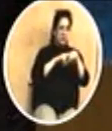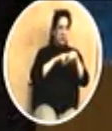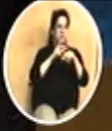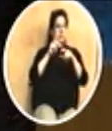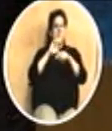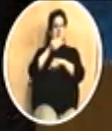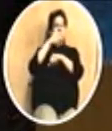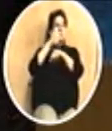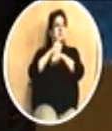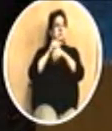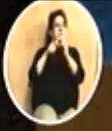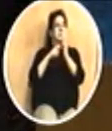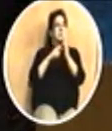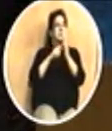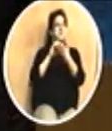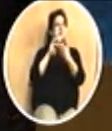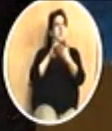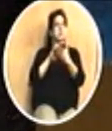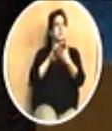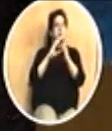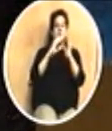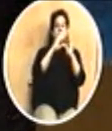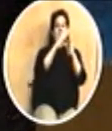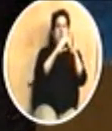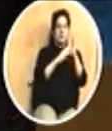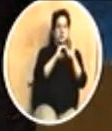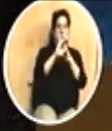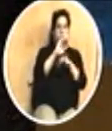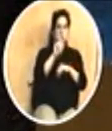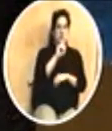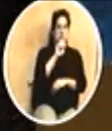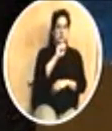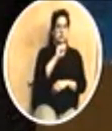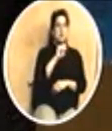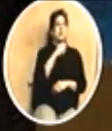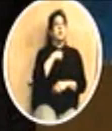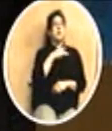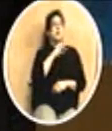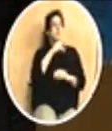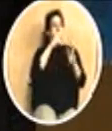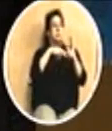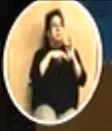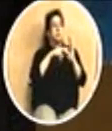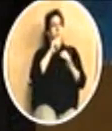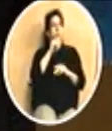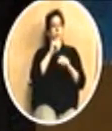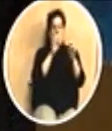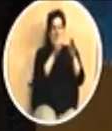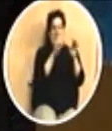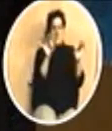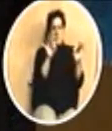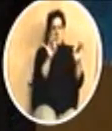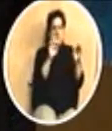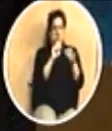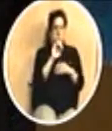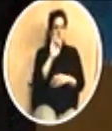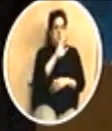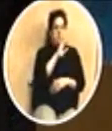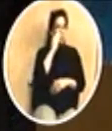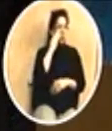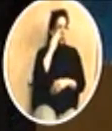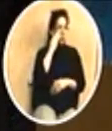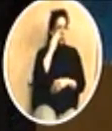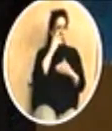founded on this document, the Constitution of the United States. I'd like to read to you at least one sentence from it so that you can